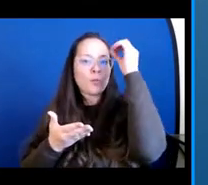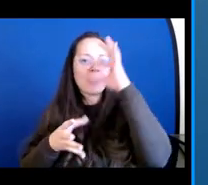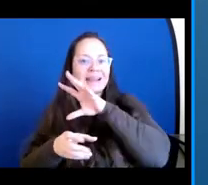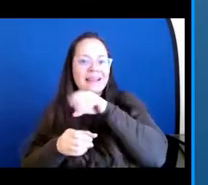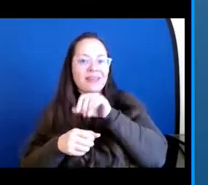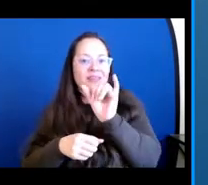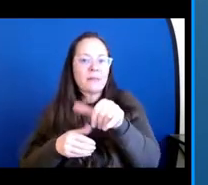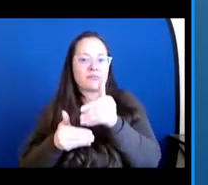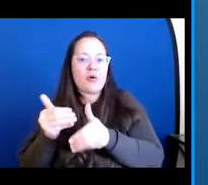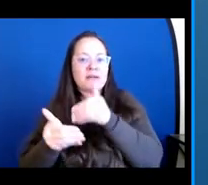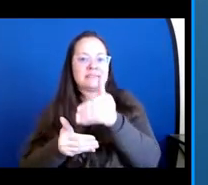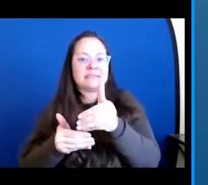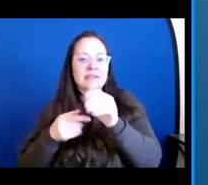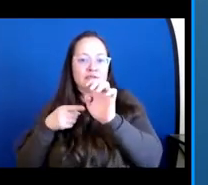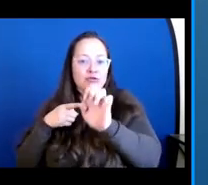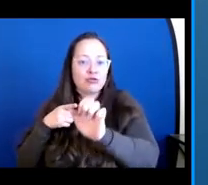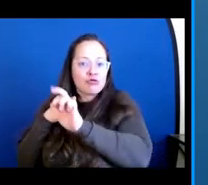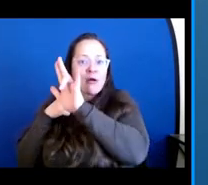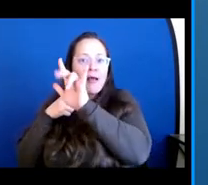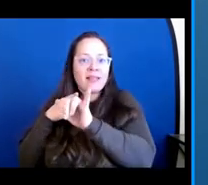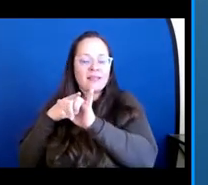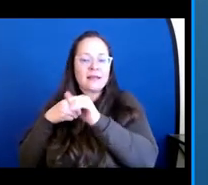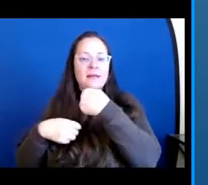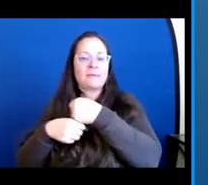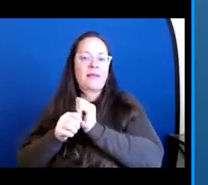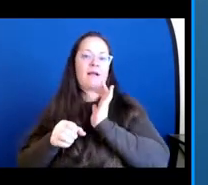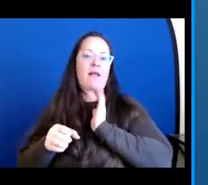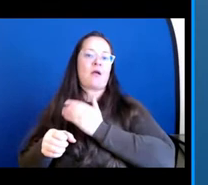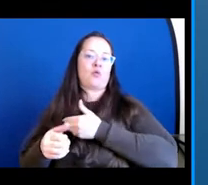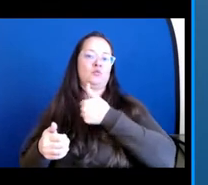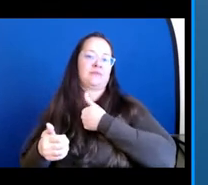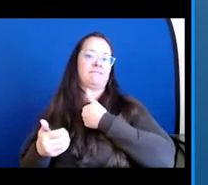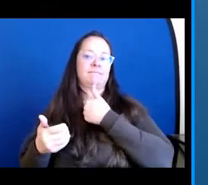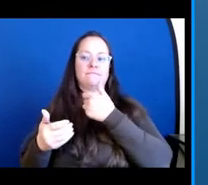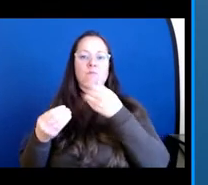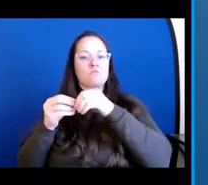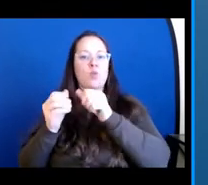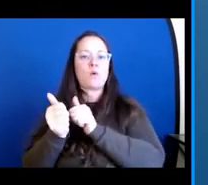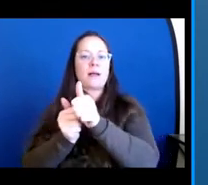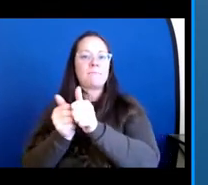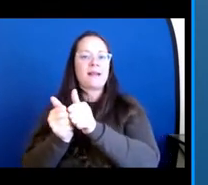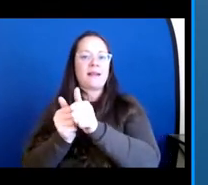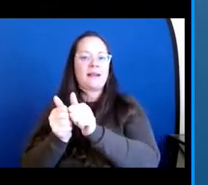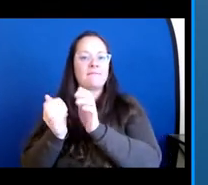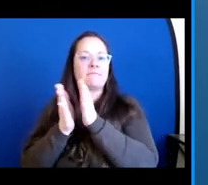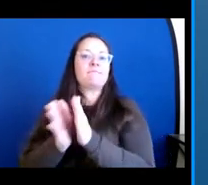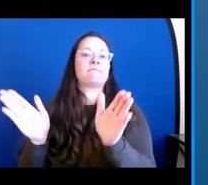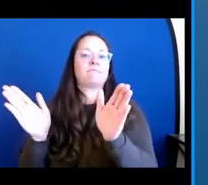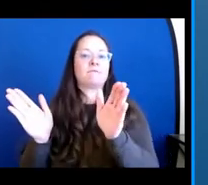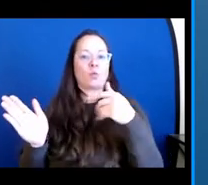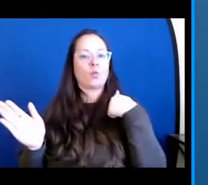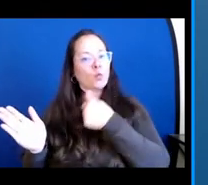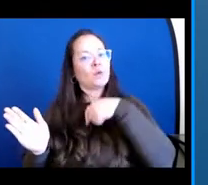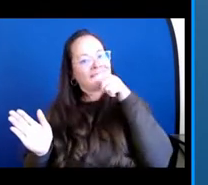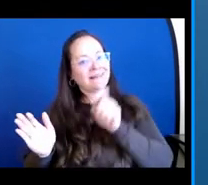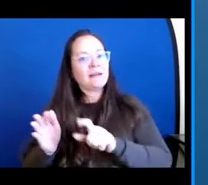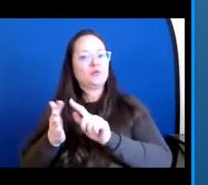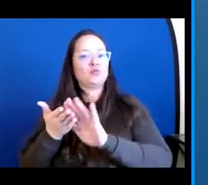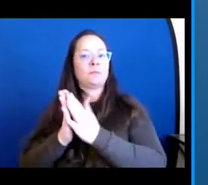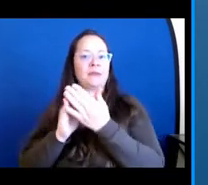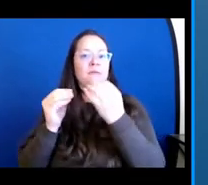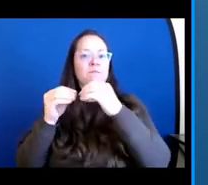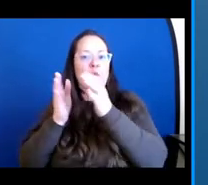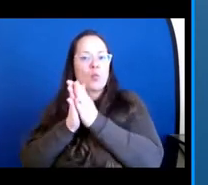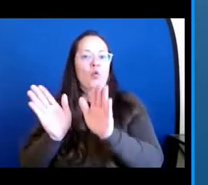and we're making ourselves more competitive in a general election and that's what the DNC is supposed to do make us competitive in a general election